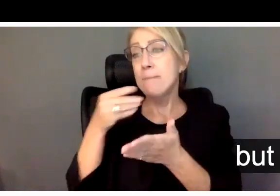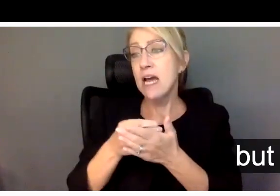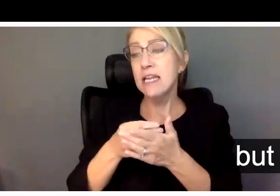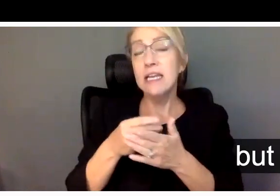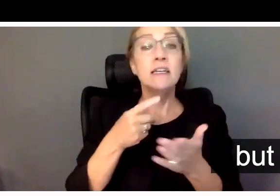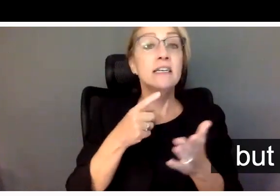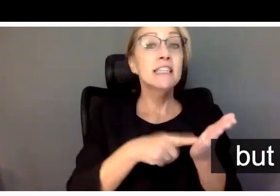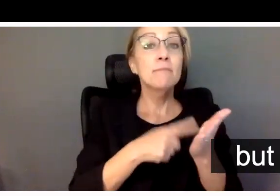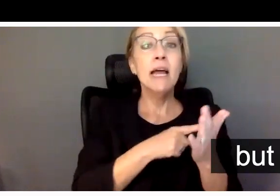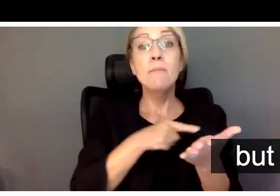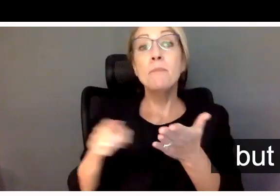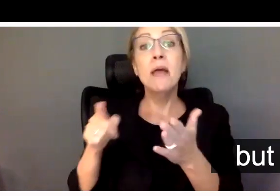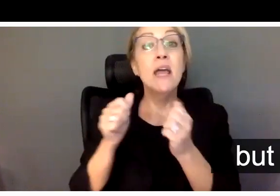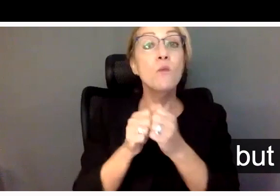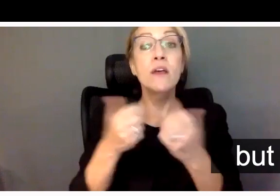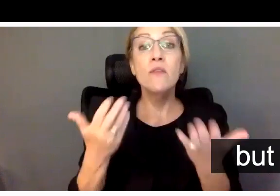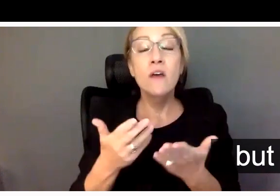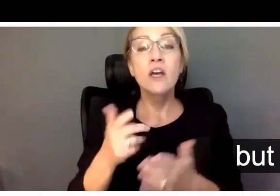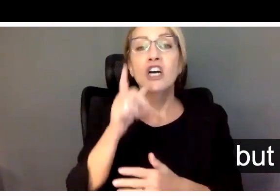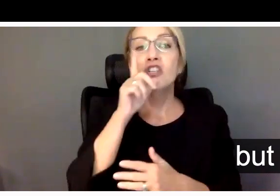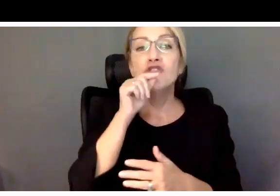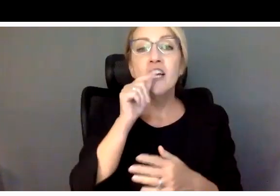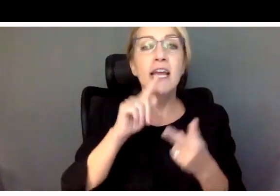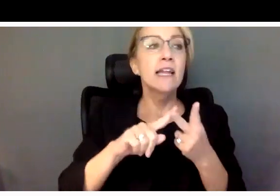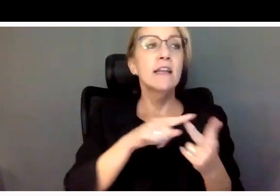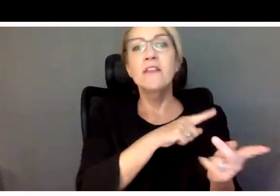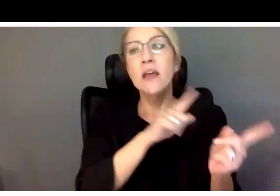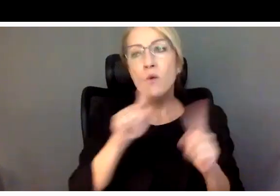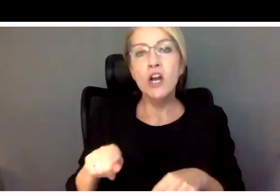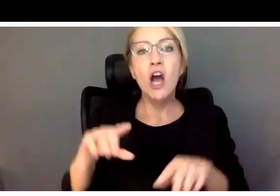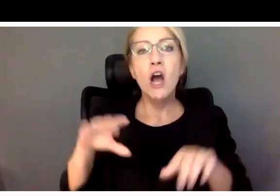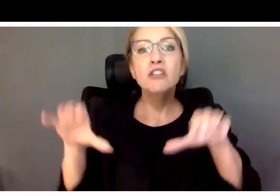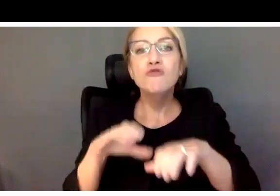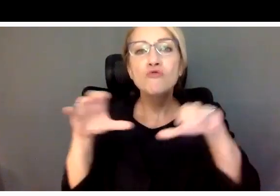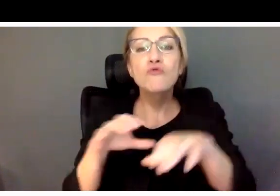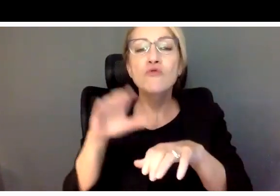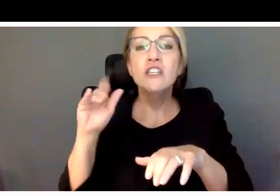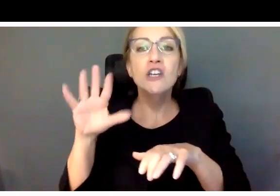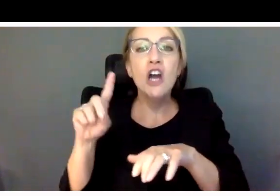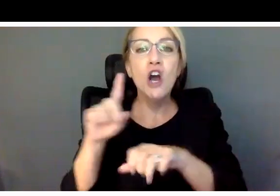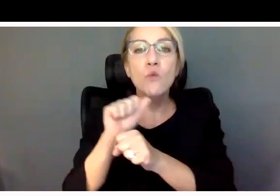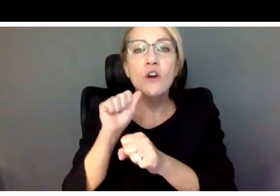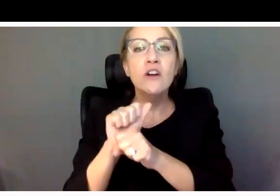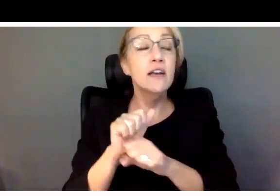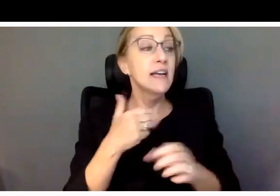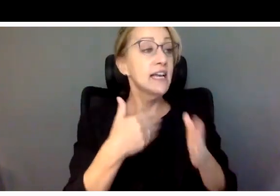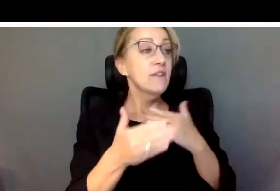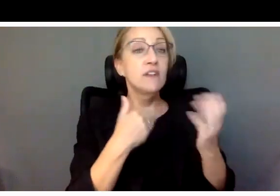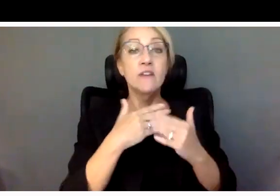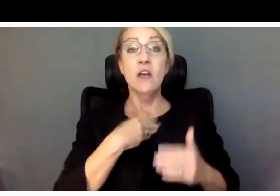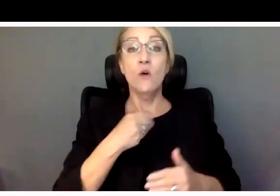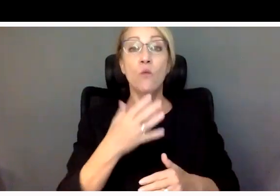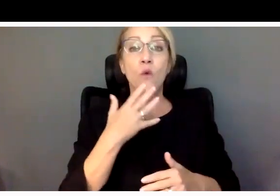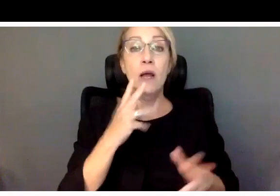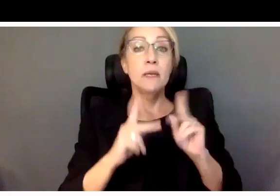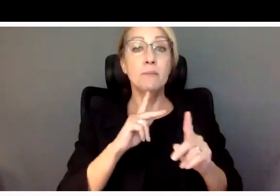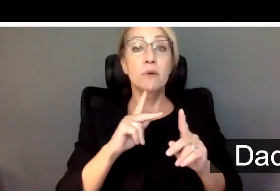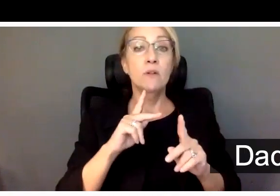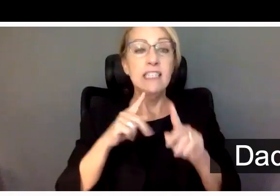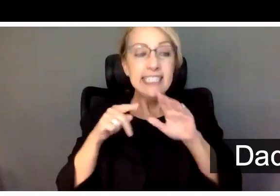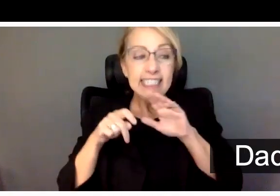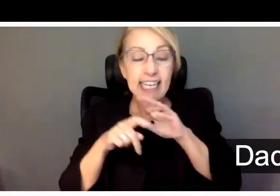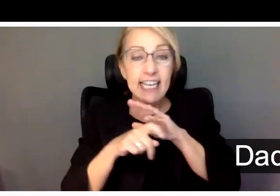but he never turned people away. Even when the white folks started sneaking in the back at night to get their teeth